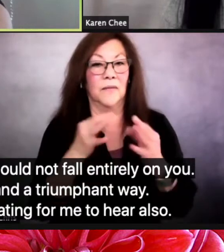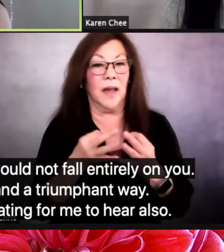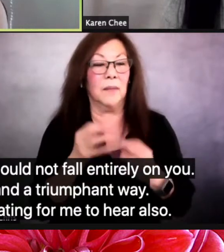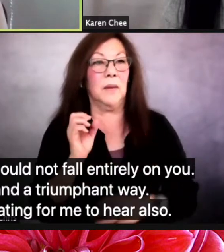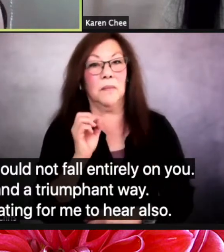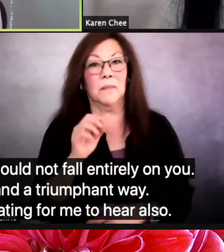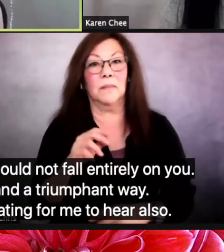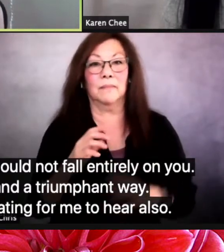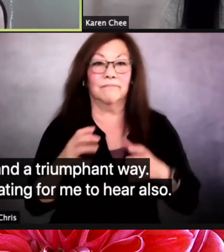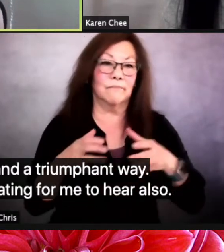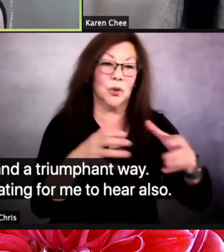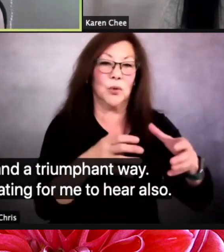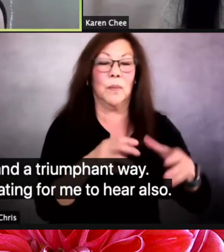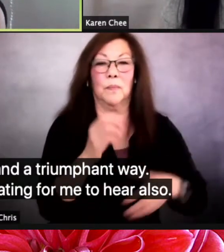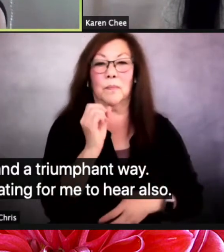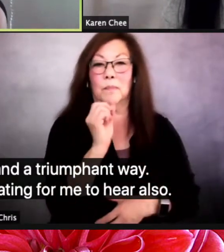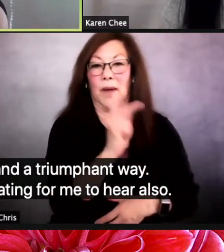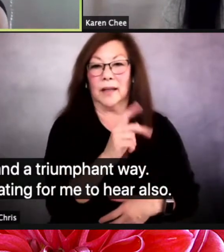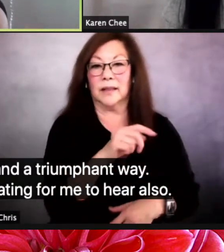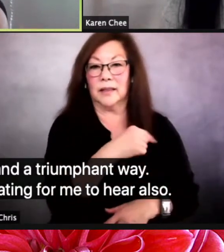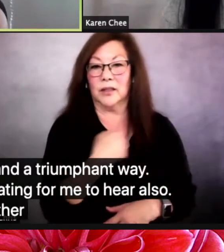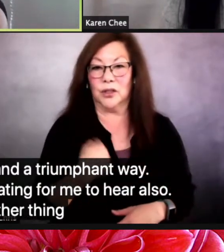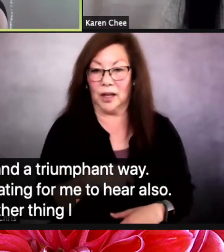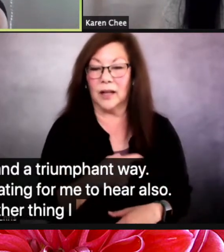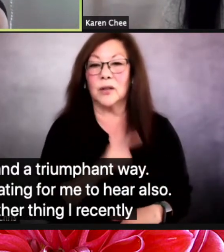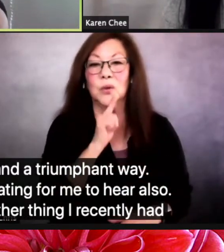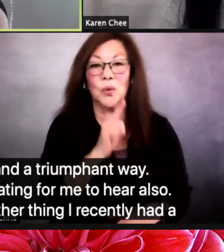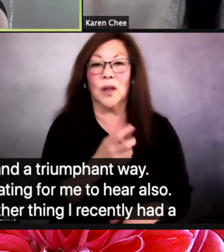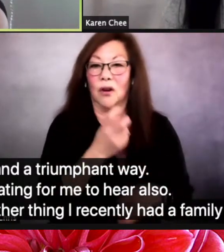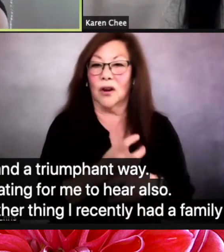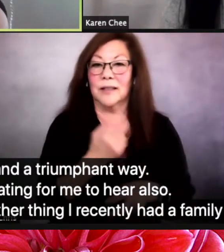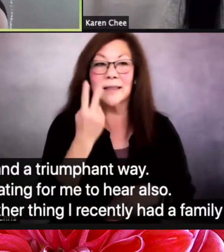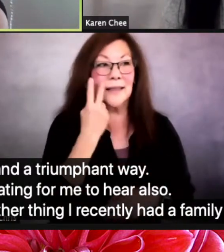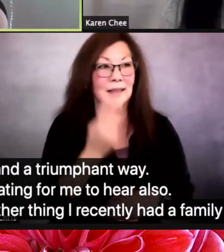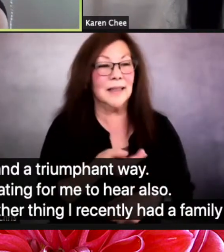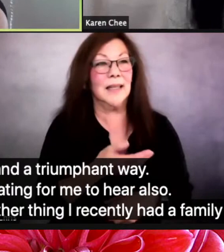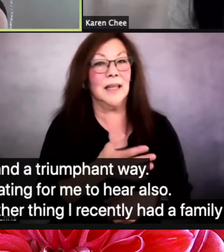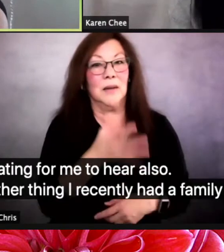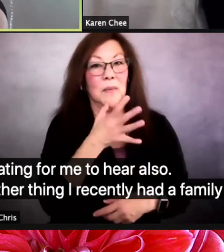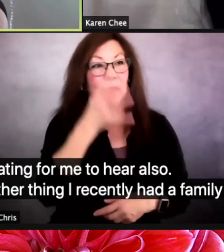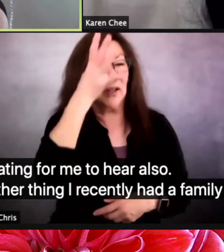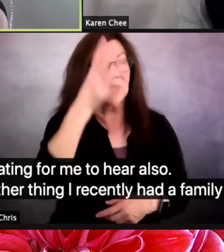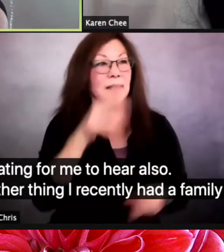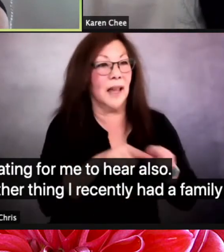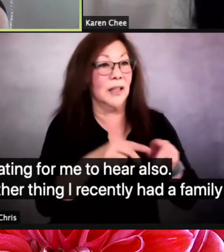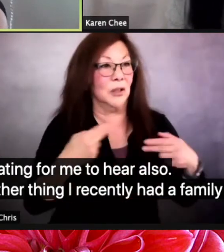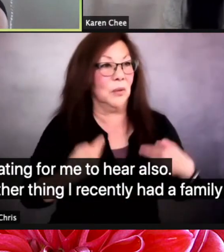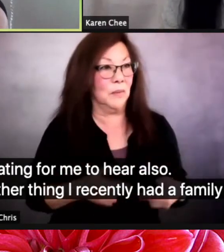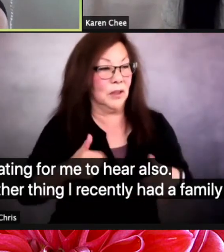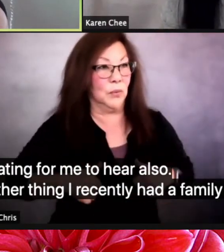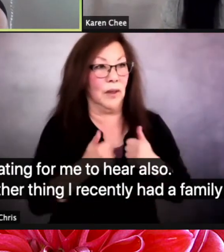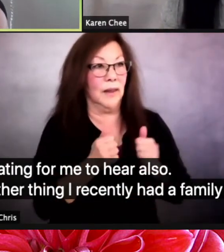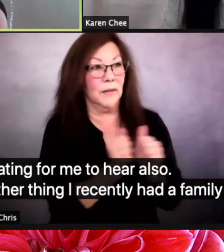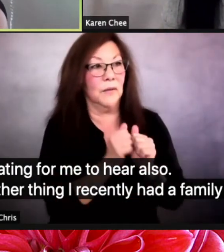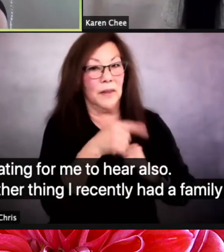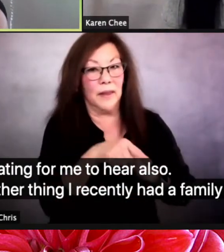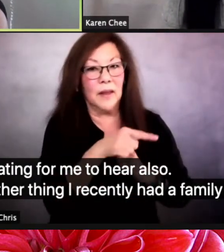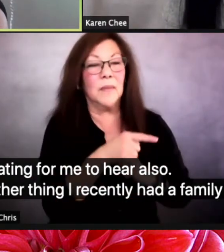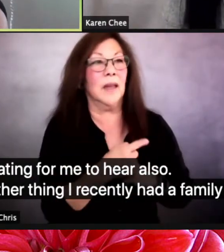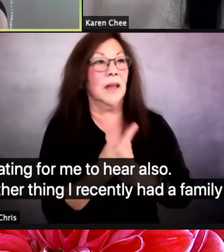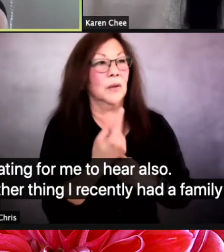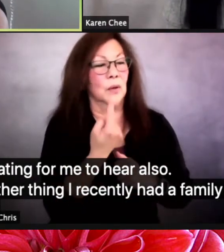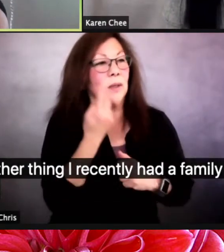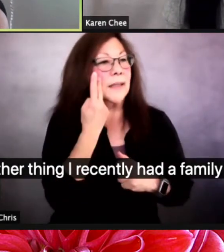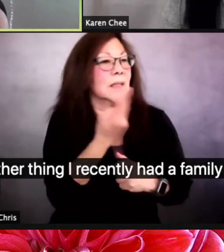where, I think the other thing about our parents is it's really hard for us to see them as human beings when we live with them because they're like only somebody in relation to us.